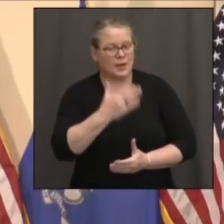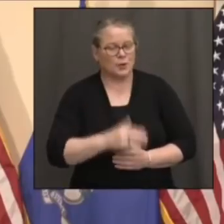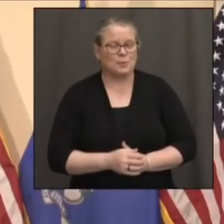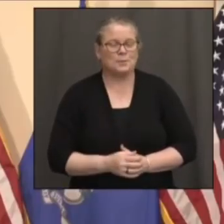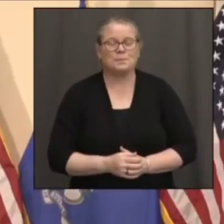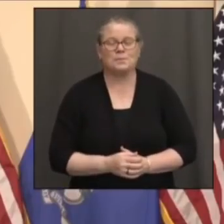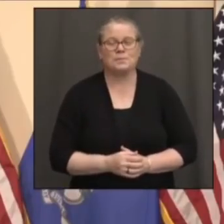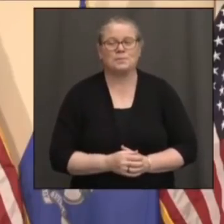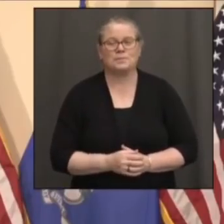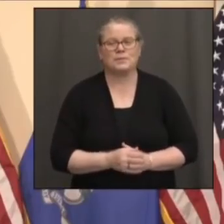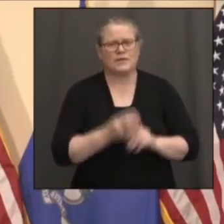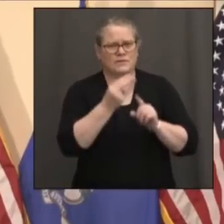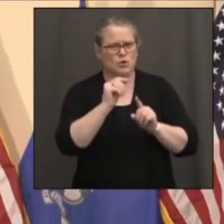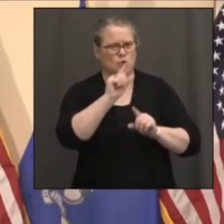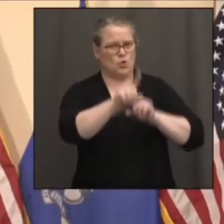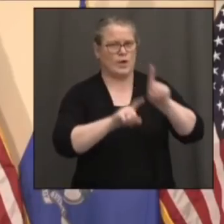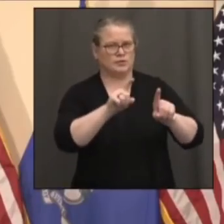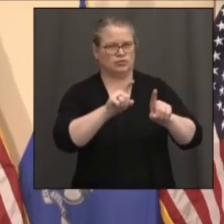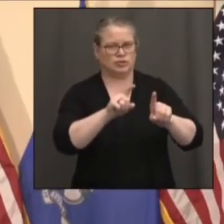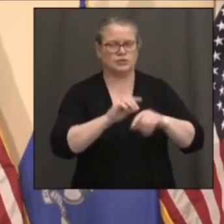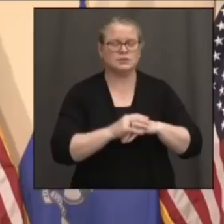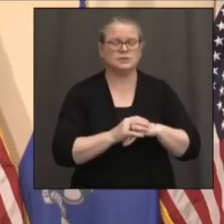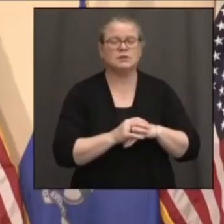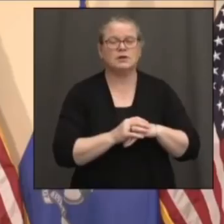Governor, earlier on when you were talking about